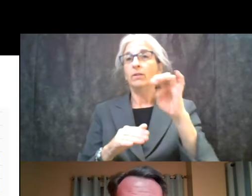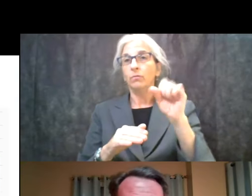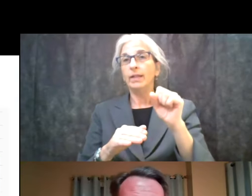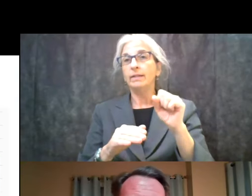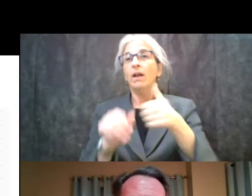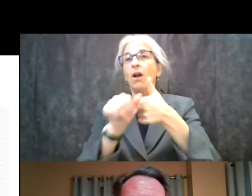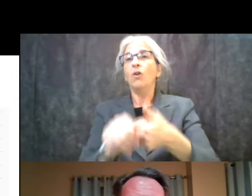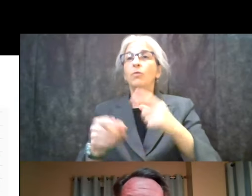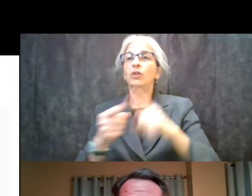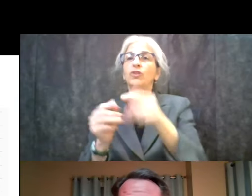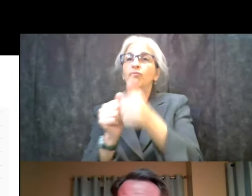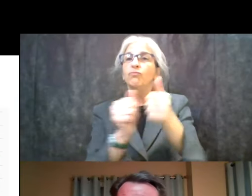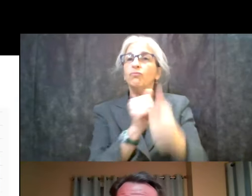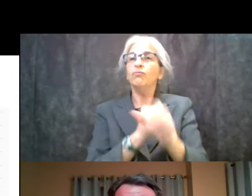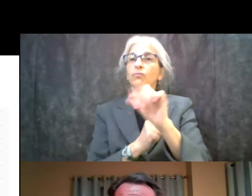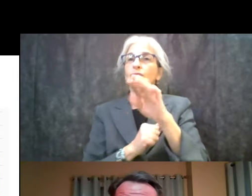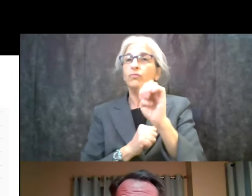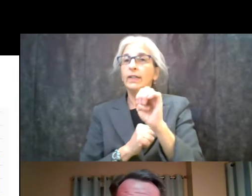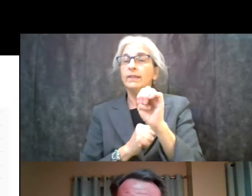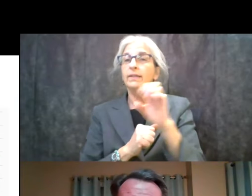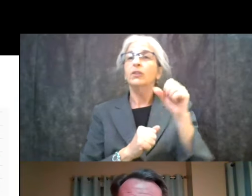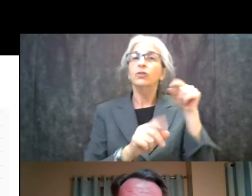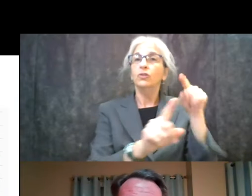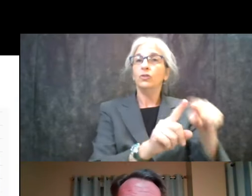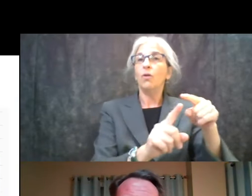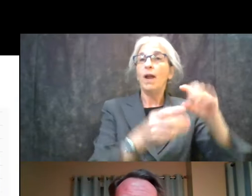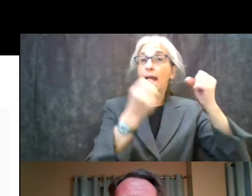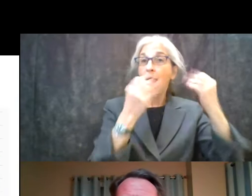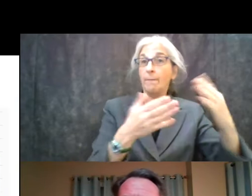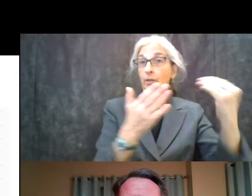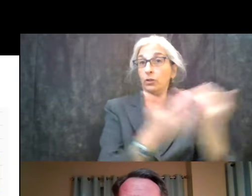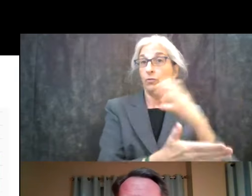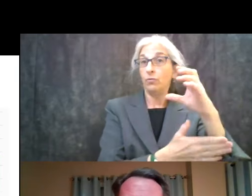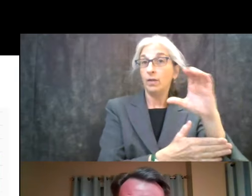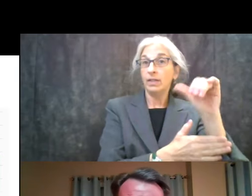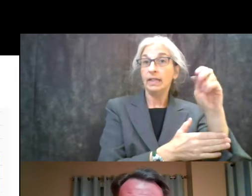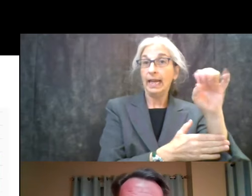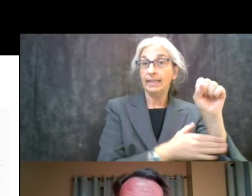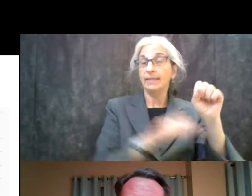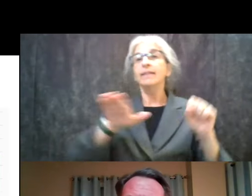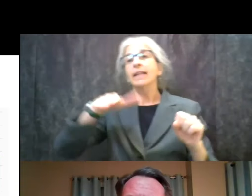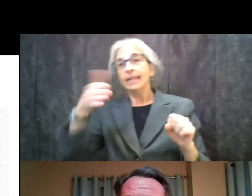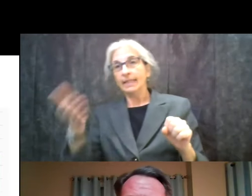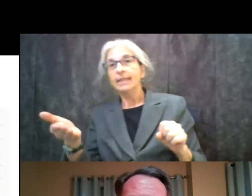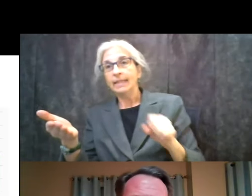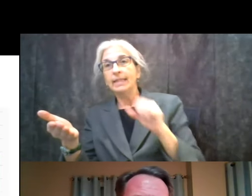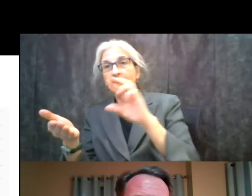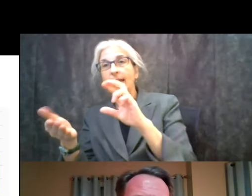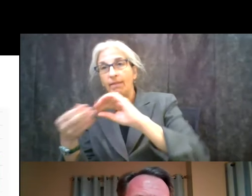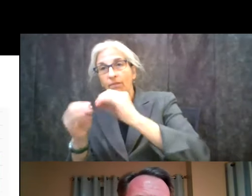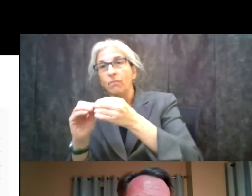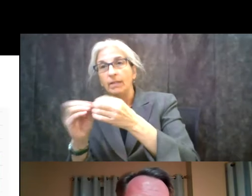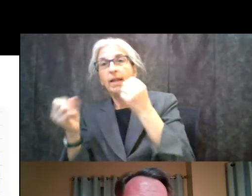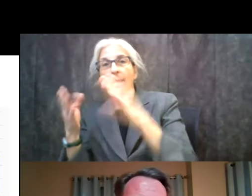in the United States. So incidence is how many new cases do we have a year, and then death rates or mortality or how many deaths we have a